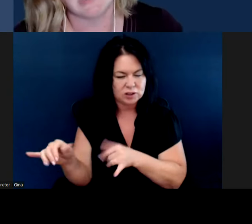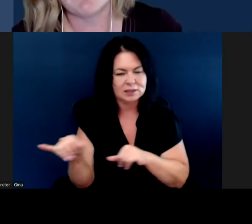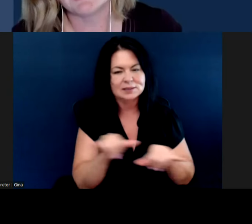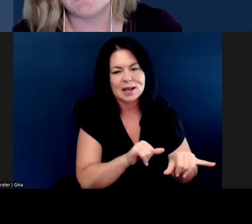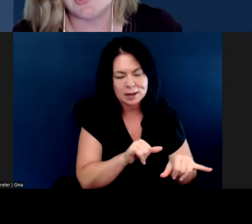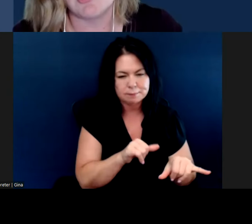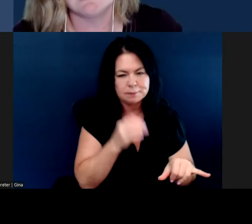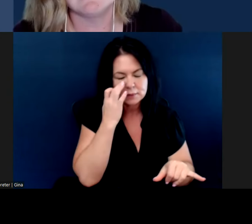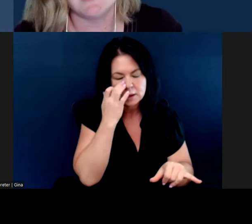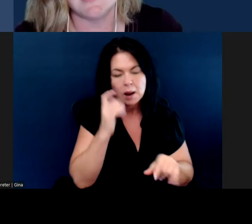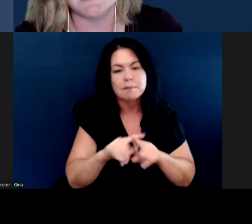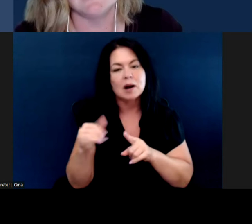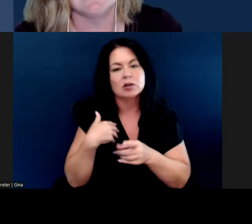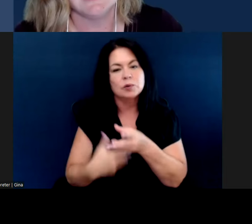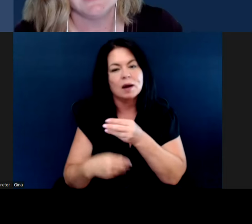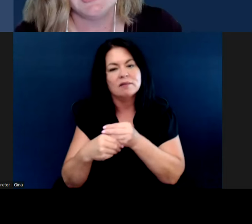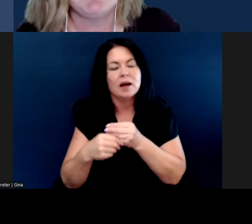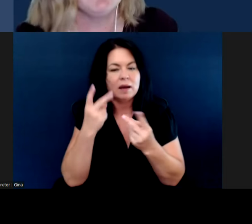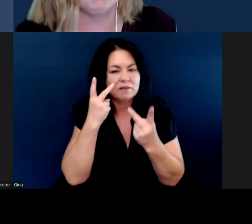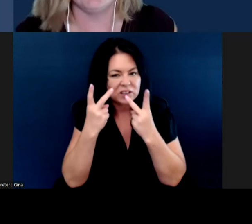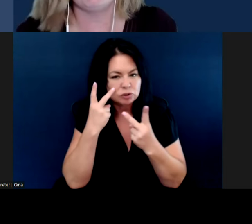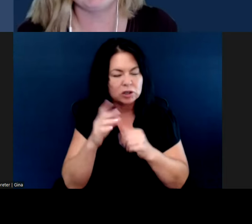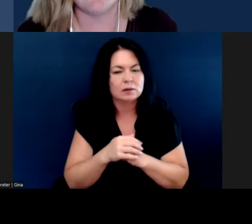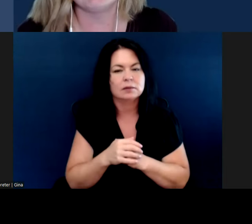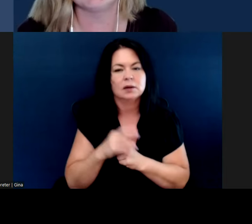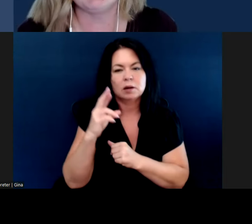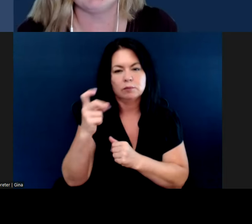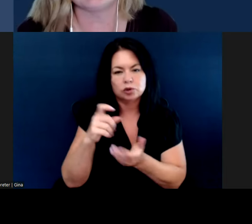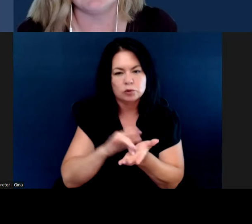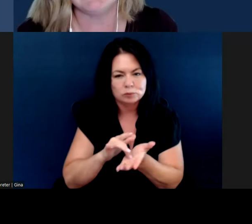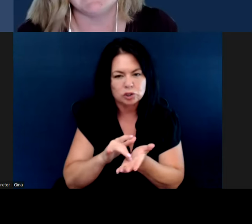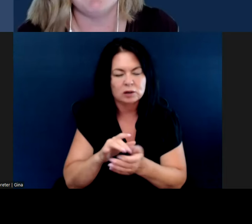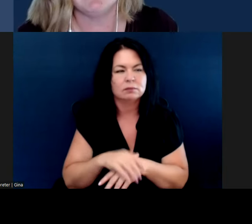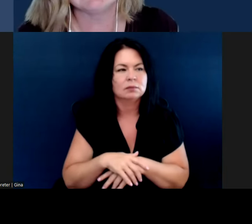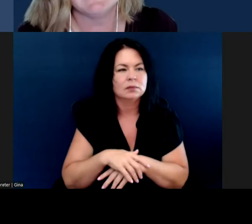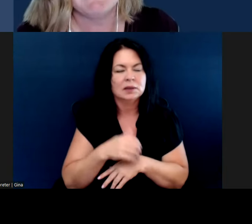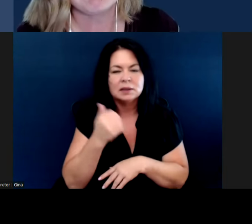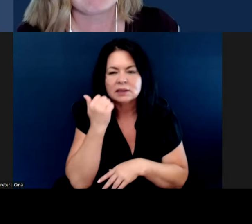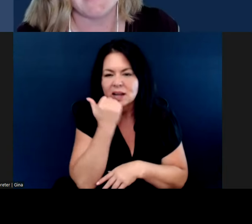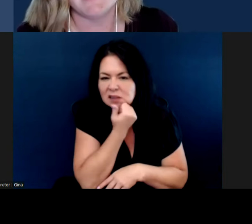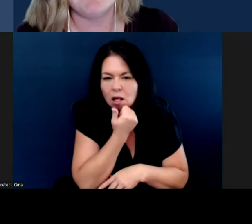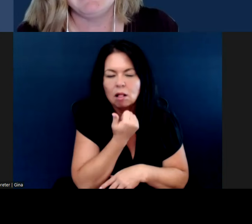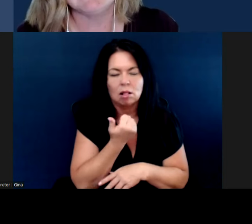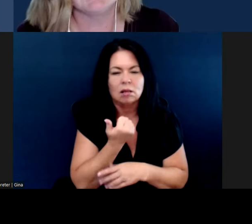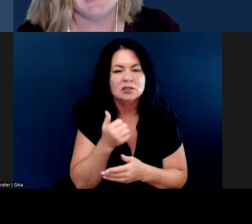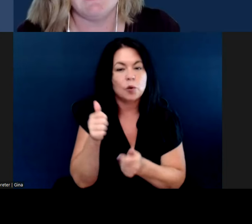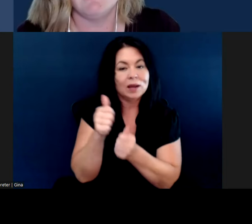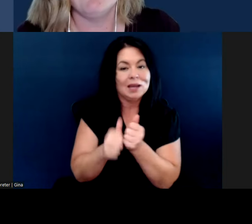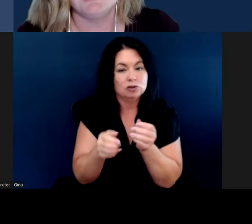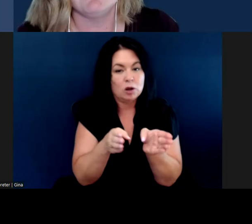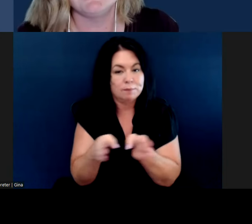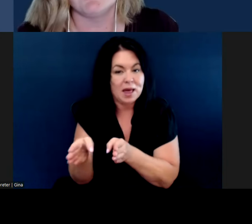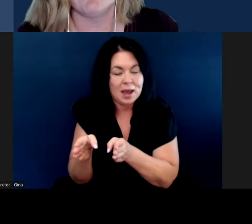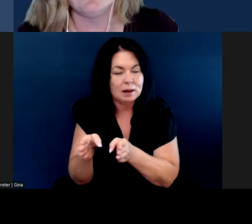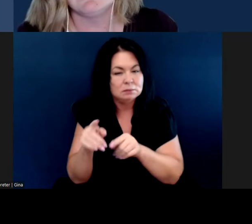vision, prescription drugs, and dental. Each plan will vary what it covers, but those are some examples. And plans are going to